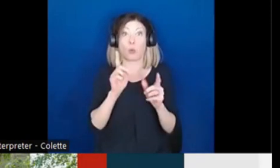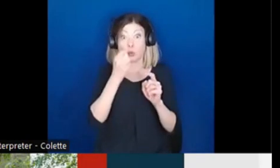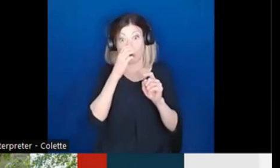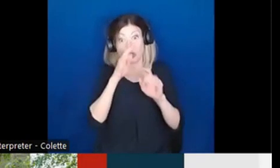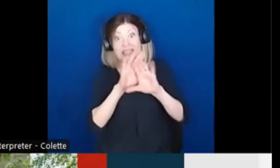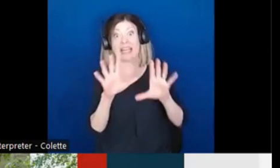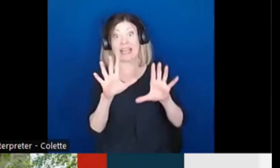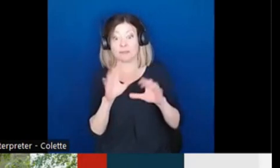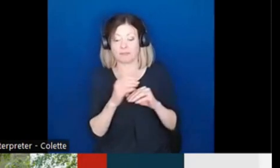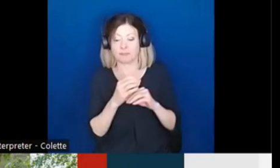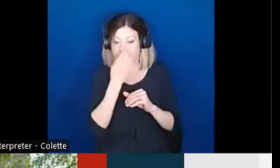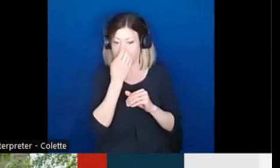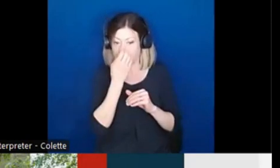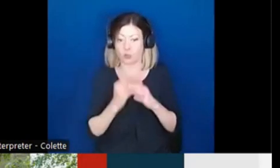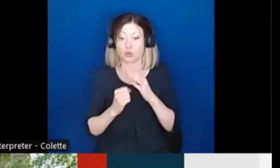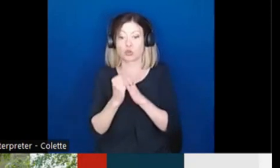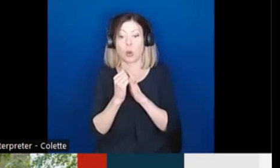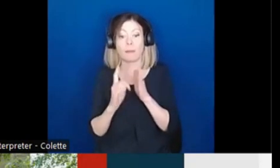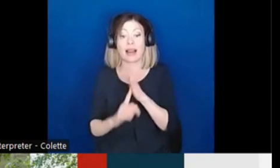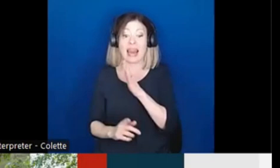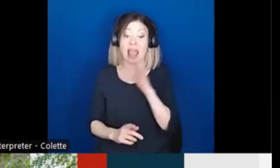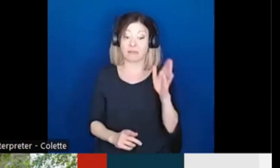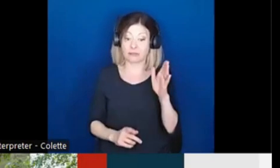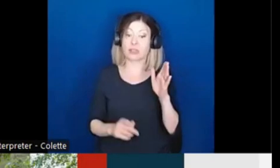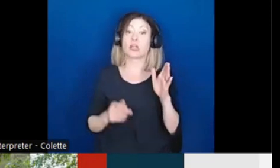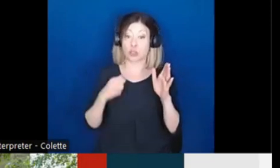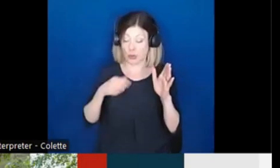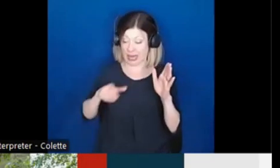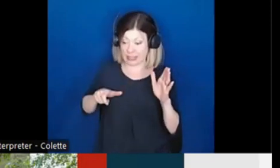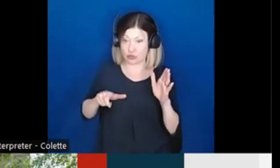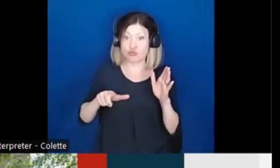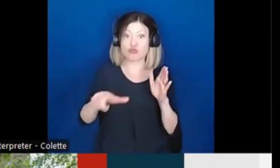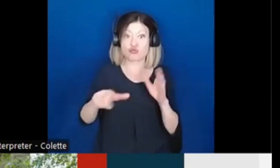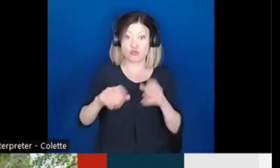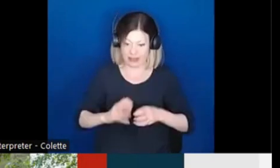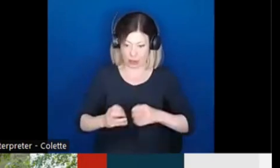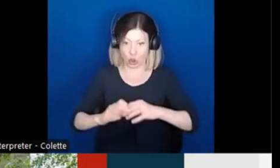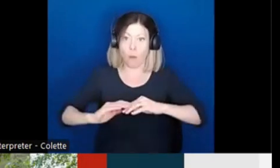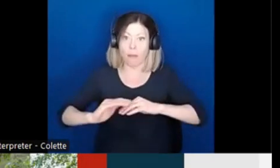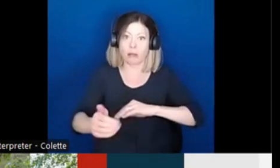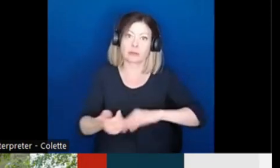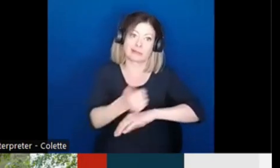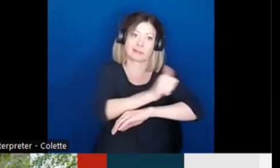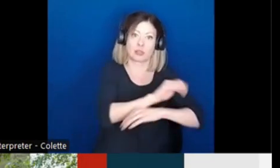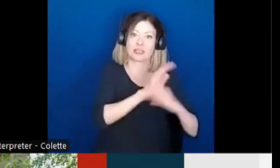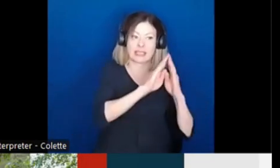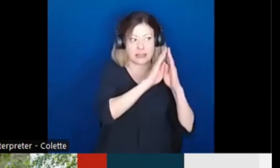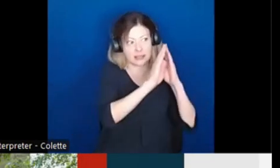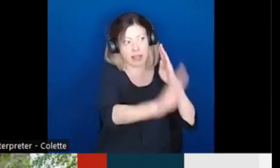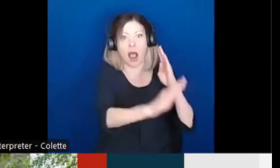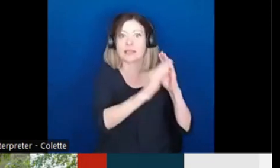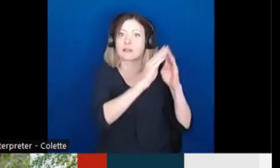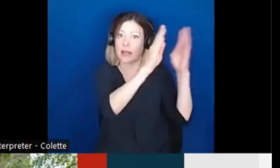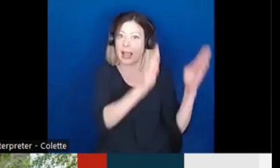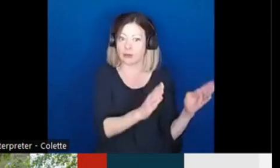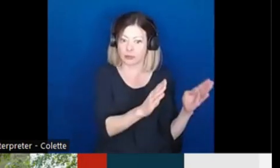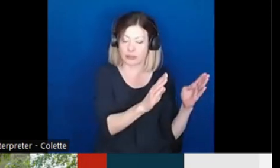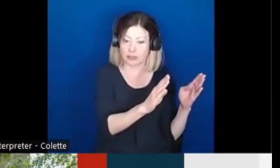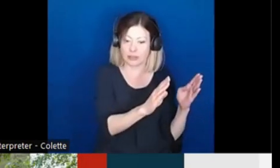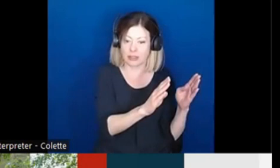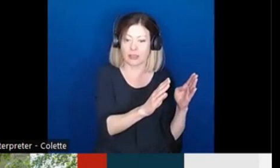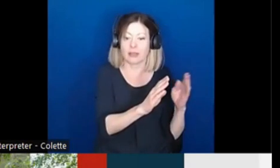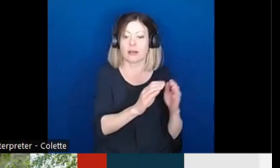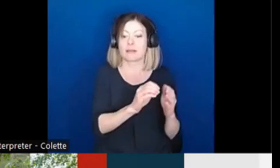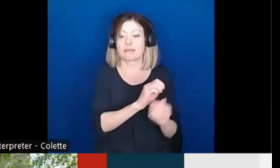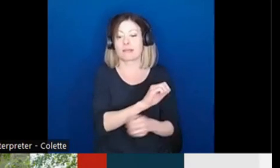actual parsonage from the cobbled street at the side, the trees in full leaf, the sun shining. To the right of that, we've